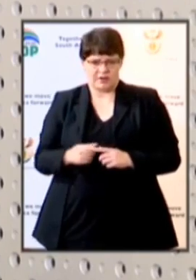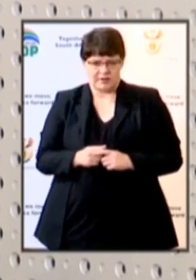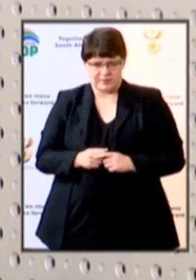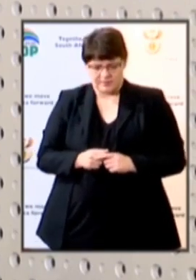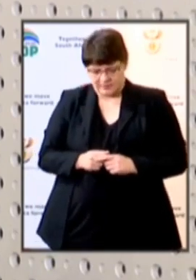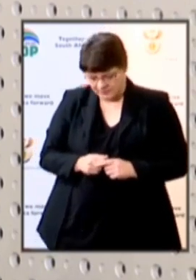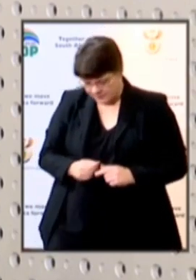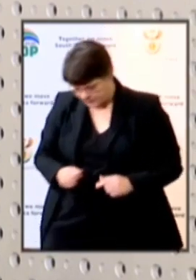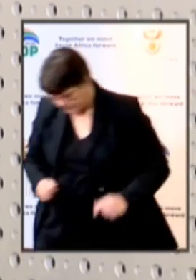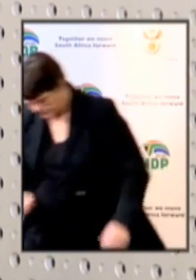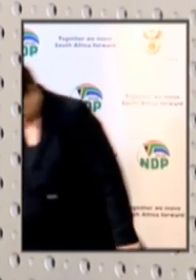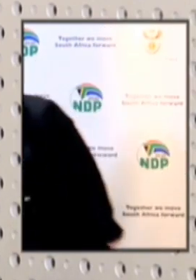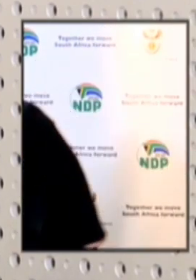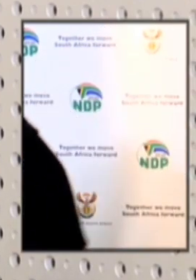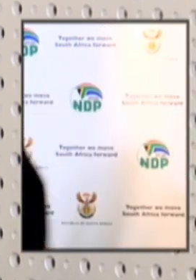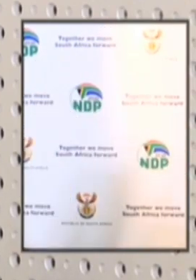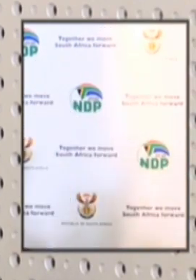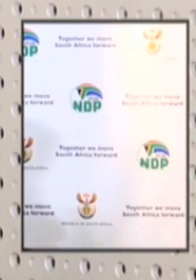Ememezelile ukuthi